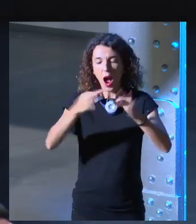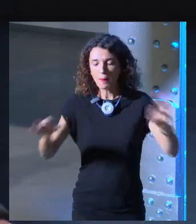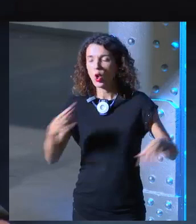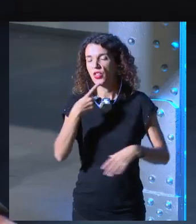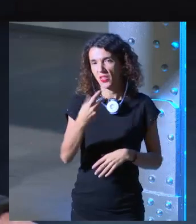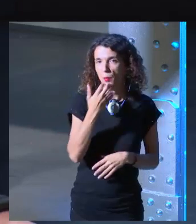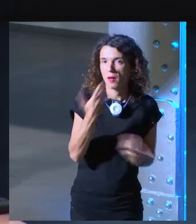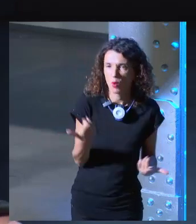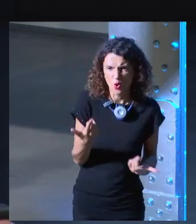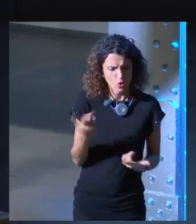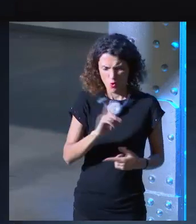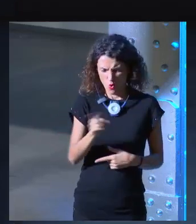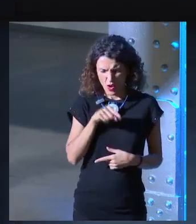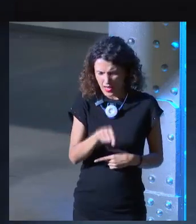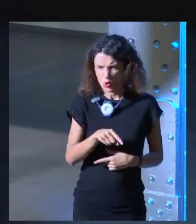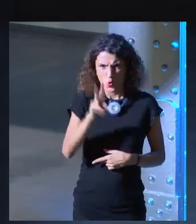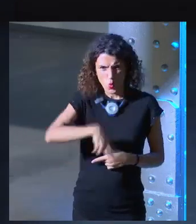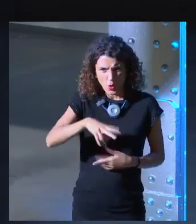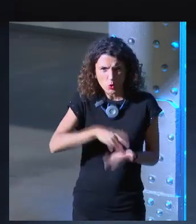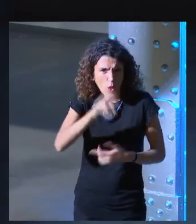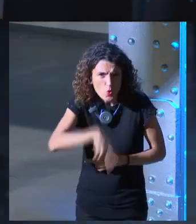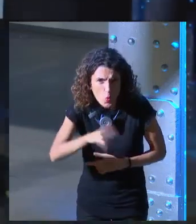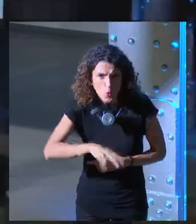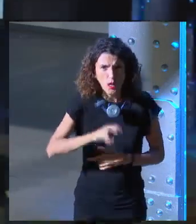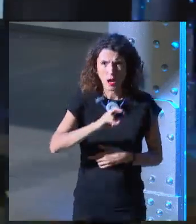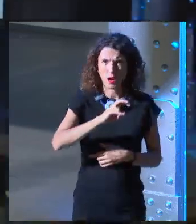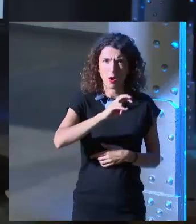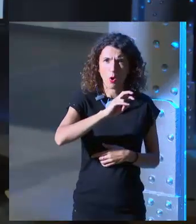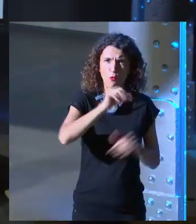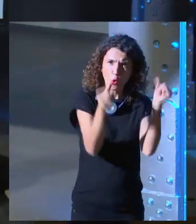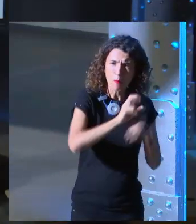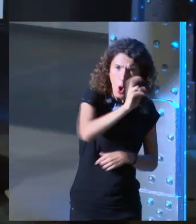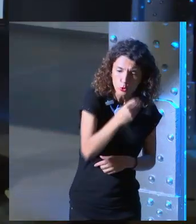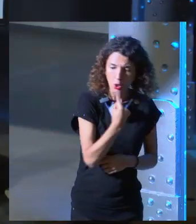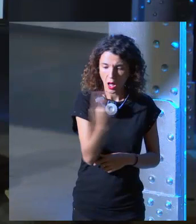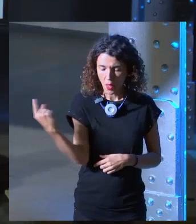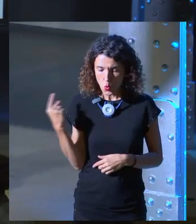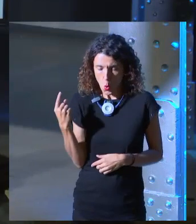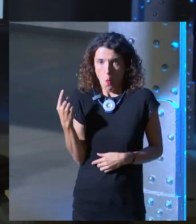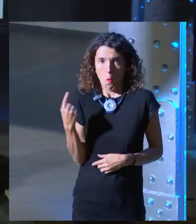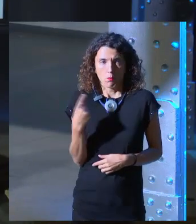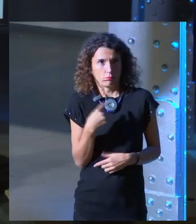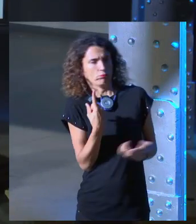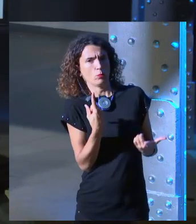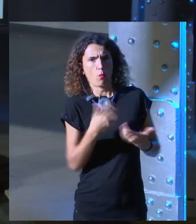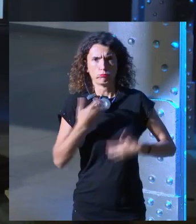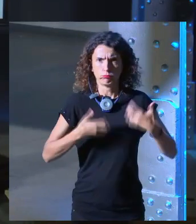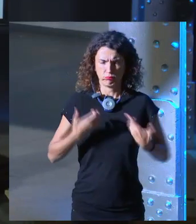happen at all, it's not like that, it's like this, and you look at each other with fury, because this is a book